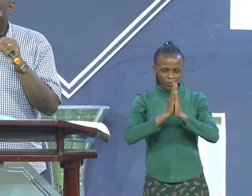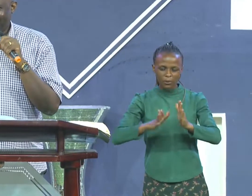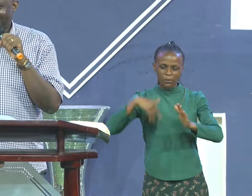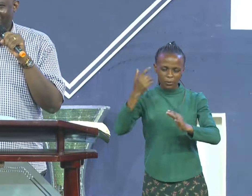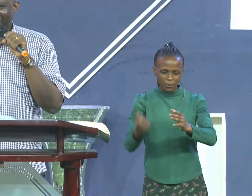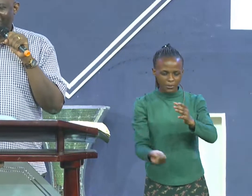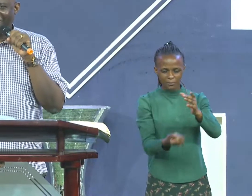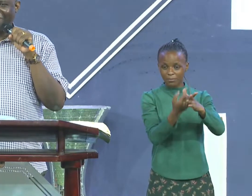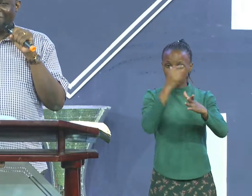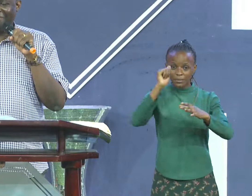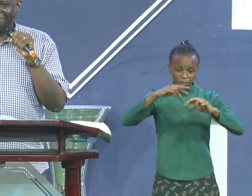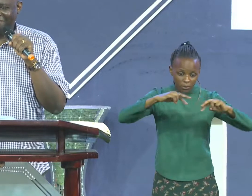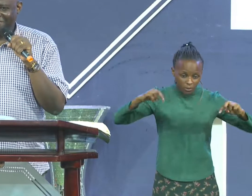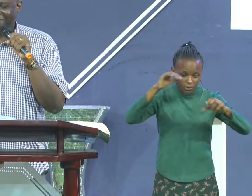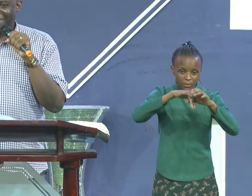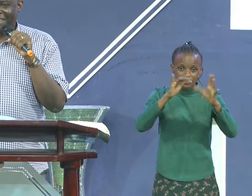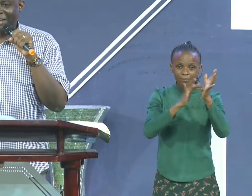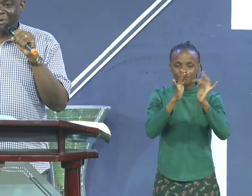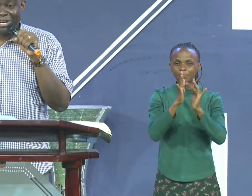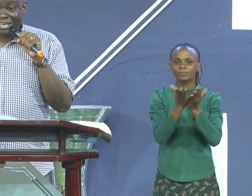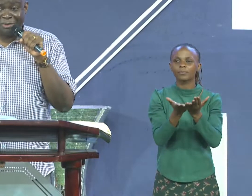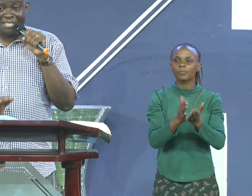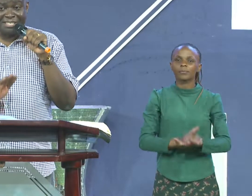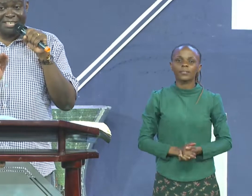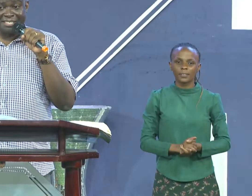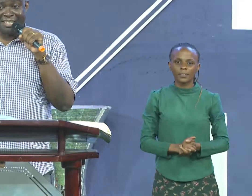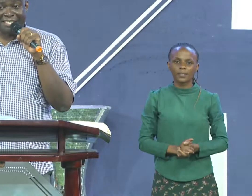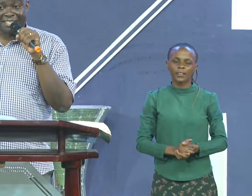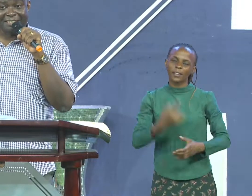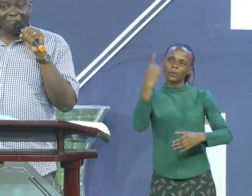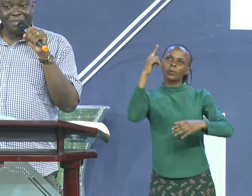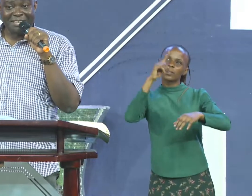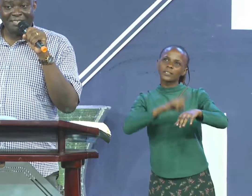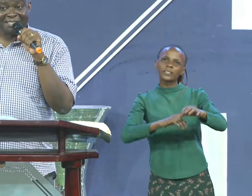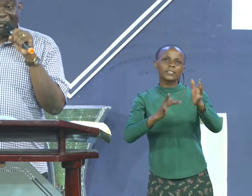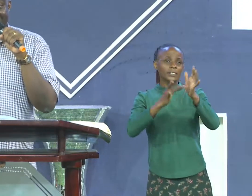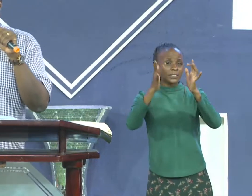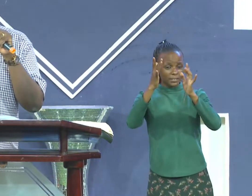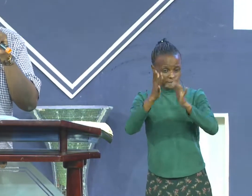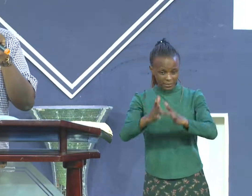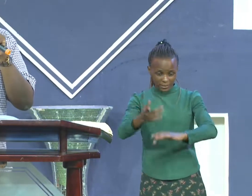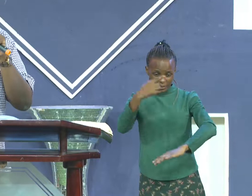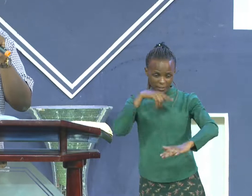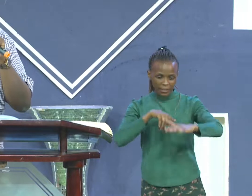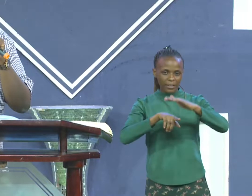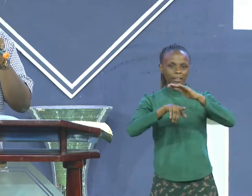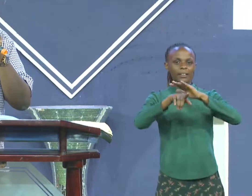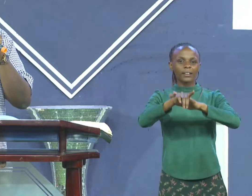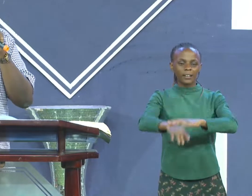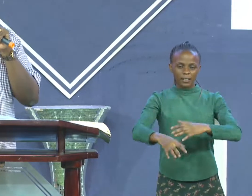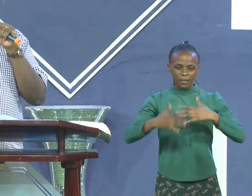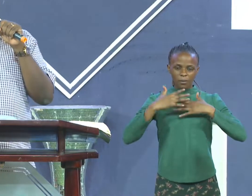But one time when Jesus entered, He breathed on them the Holy